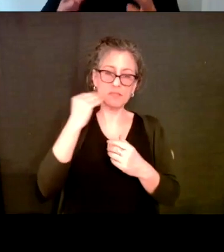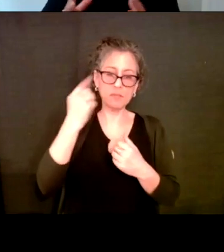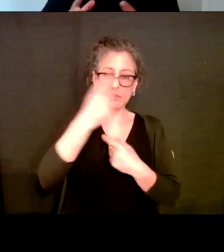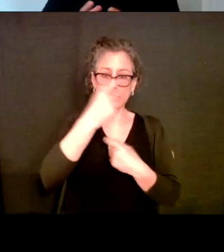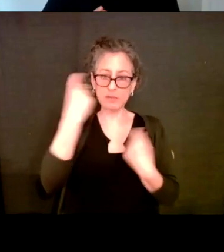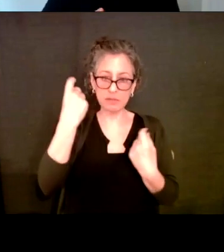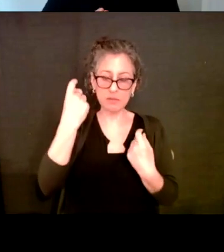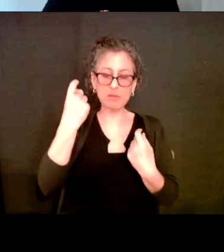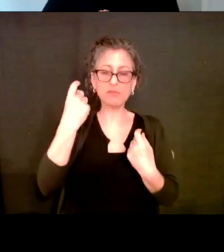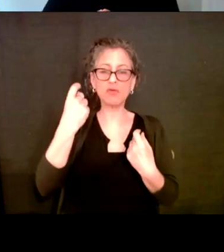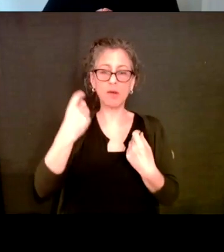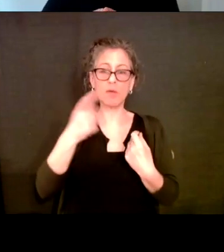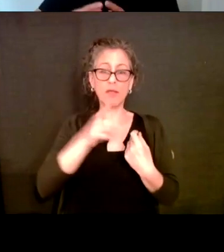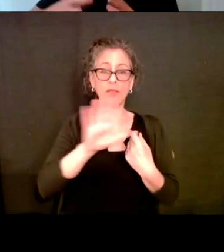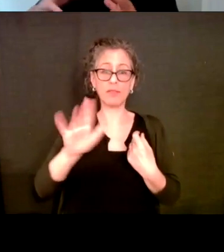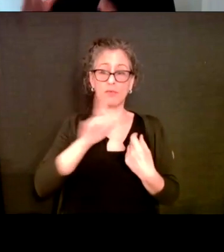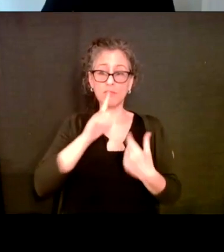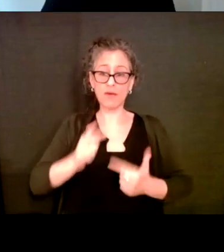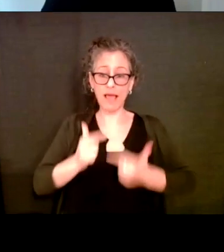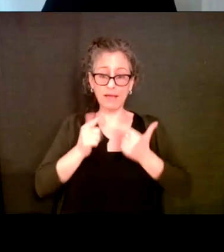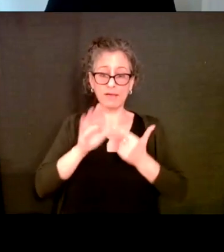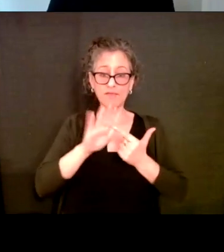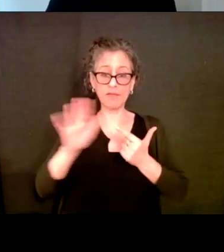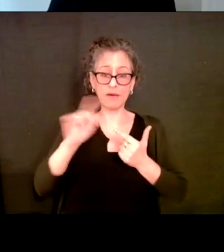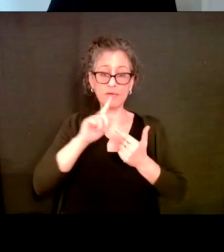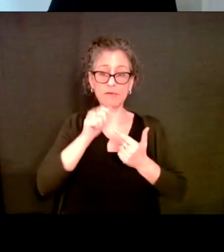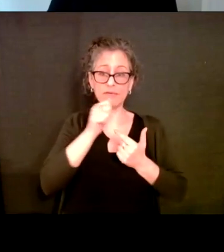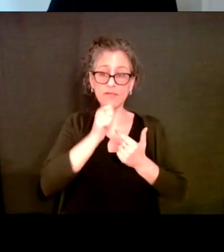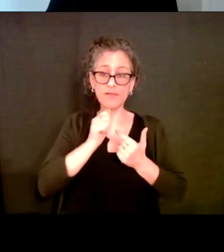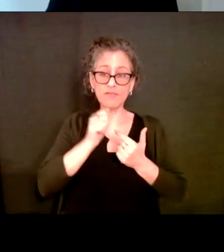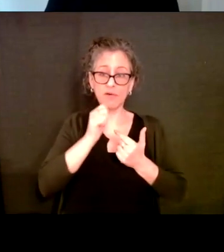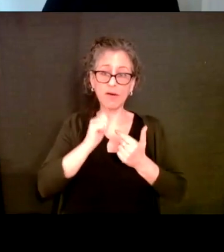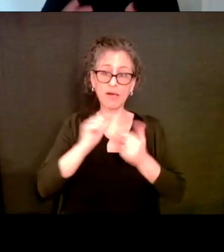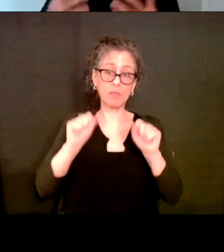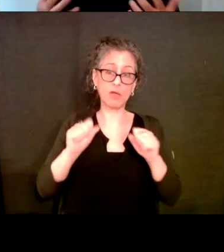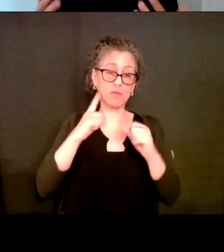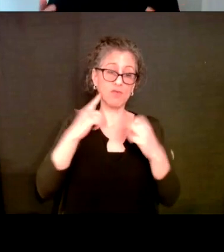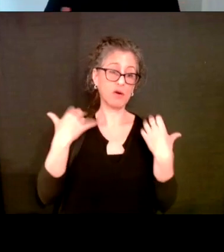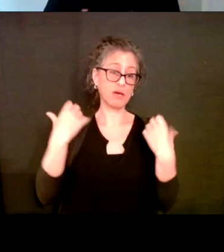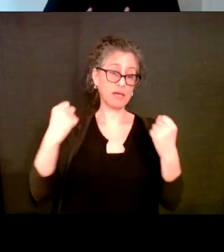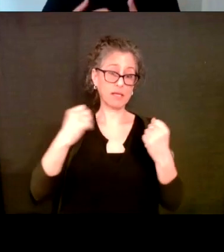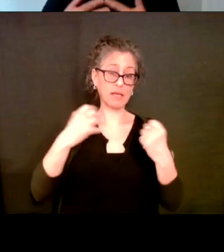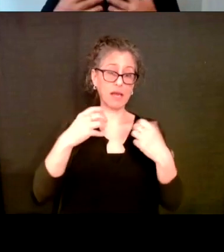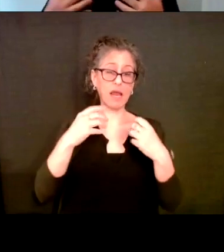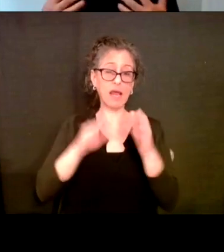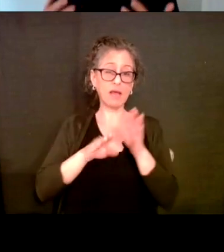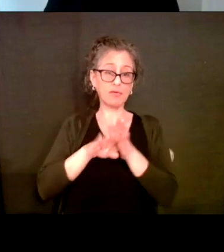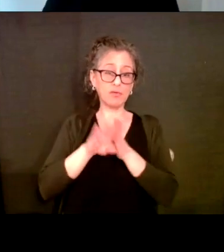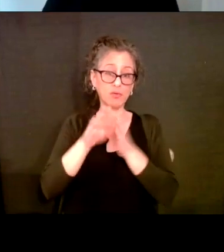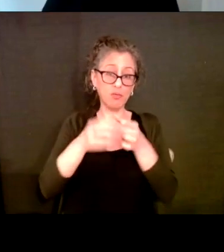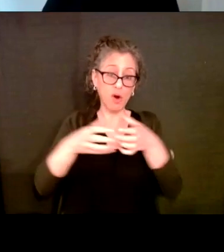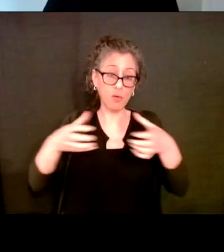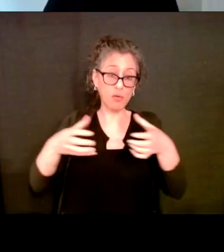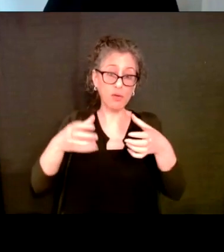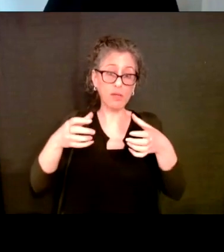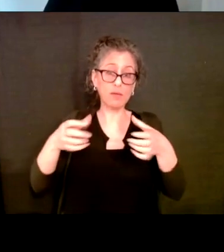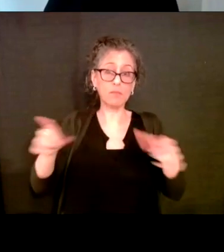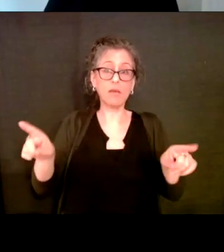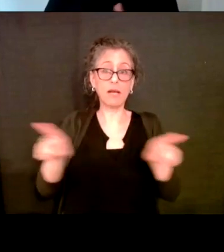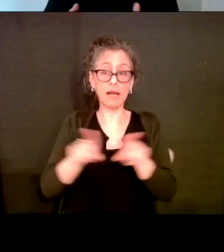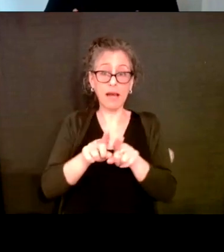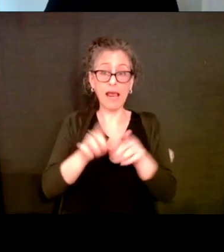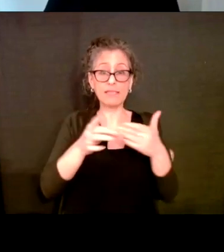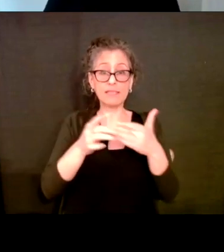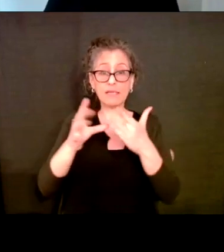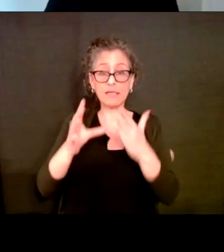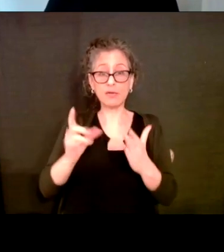of the reality of their suffering and the possibility of healing and growth, as faith leaders, as ministers, we need to be mindful of